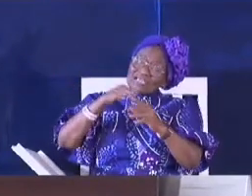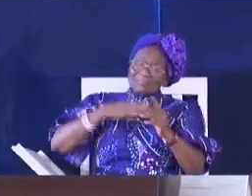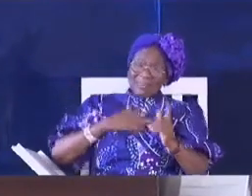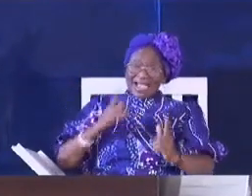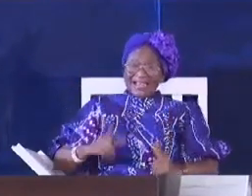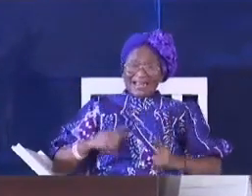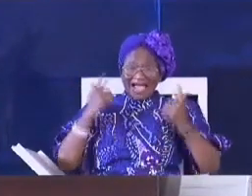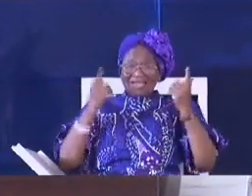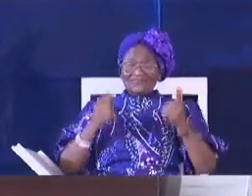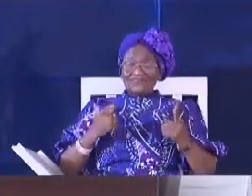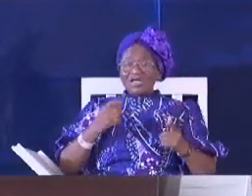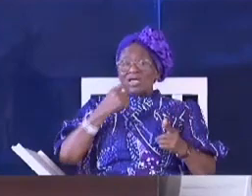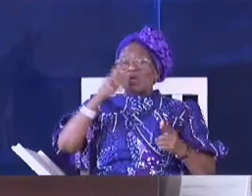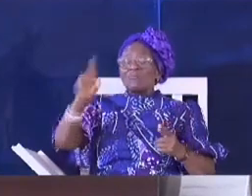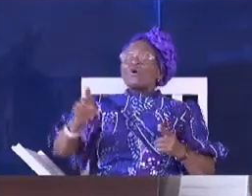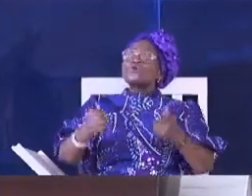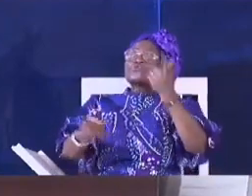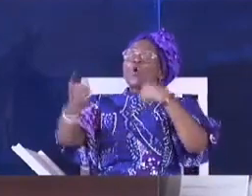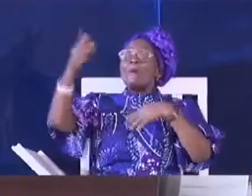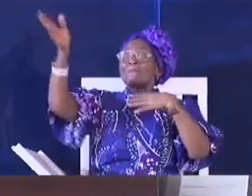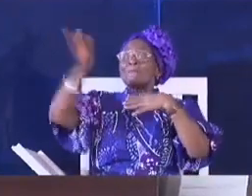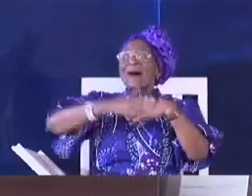must come back to life.